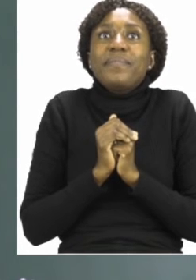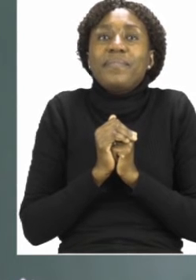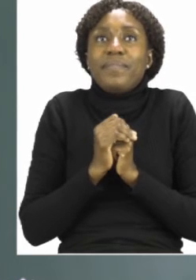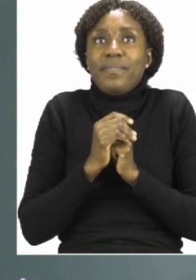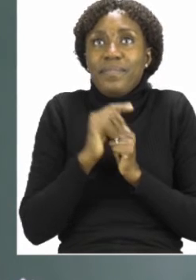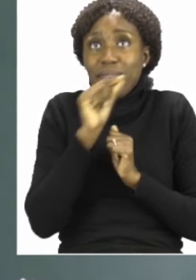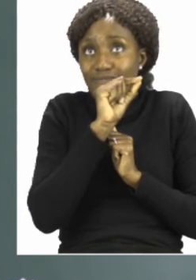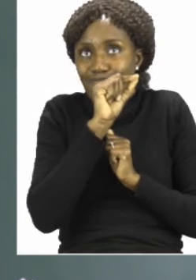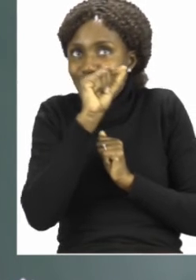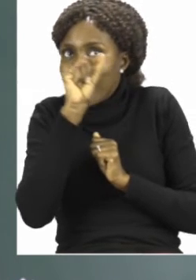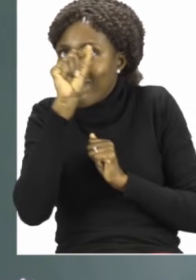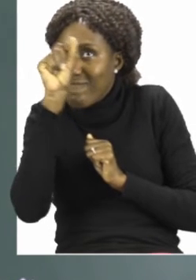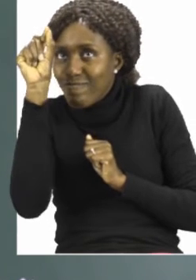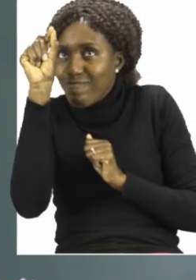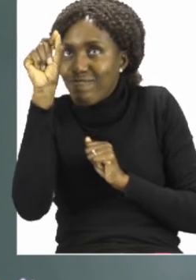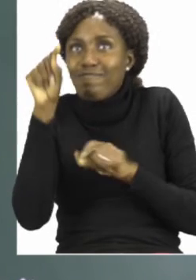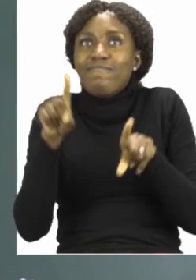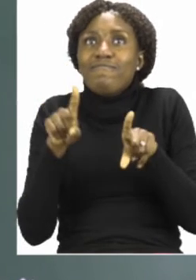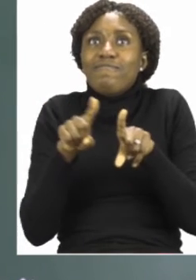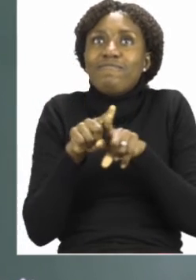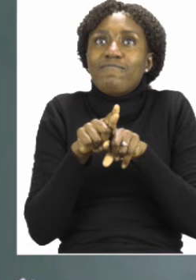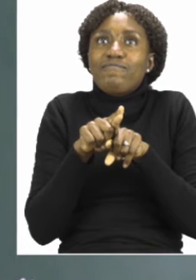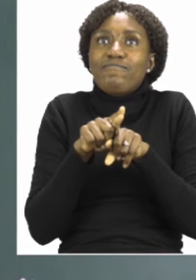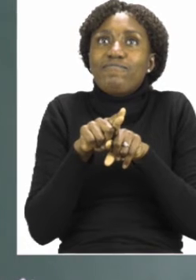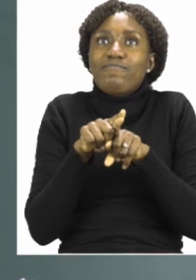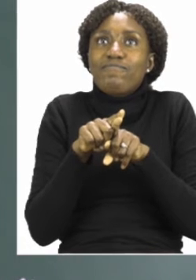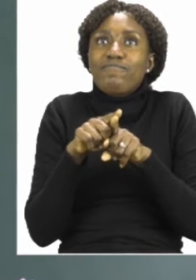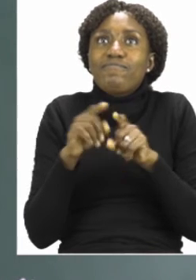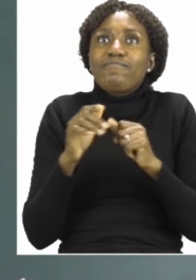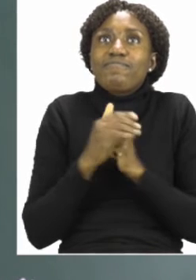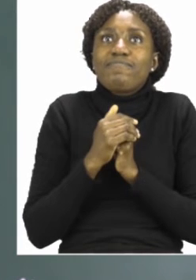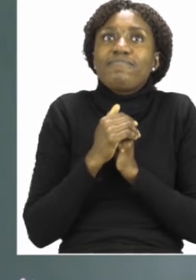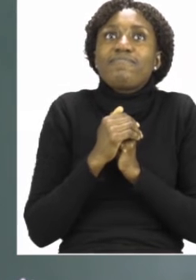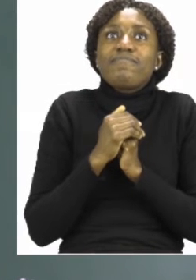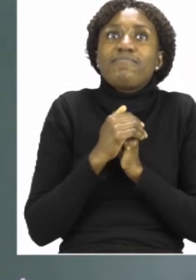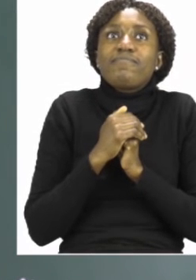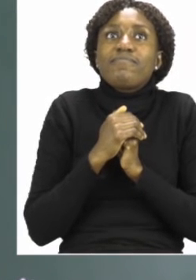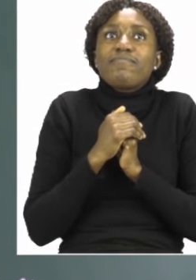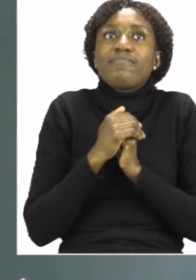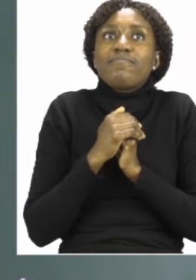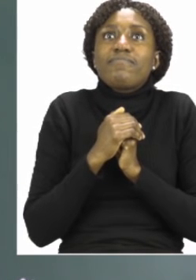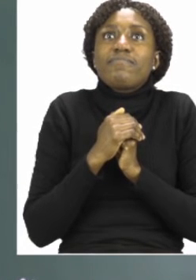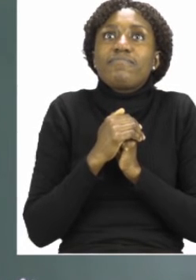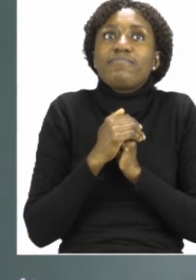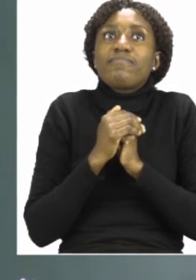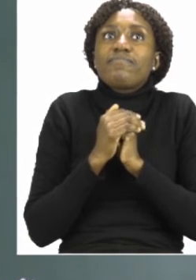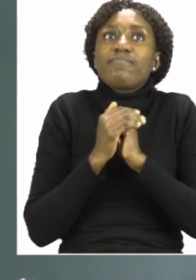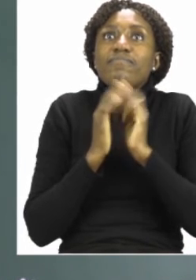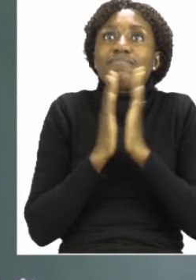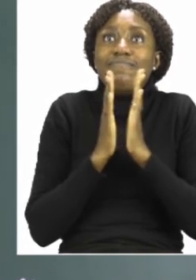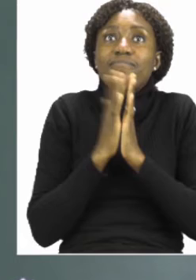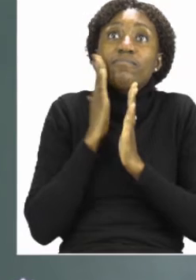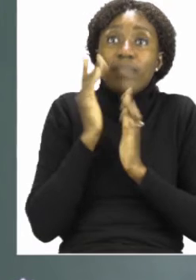can go ahead and match with its body. Make sure that when you're drawing your line, it's nice